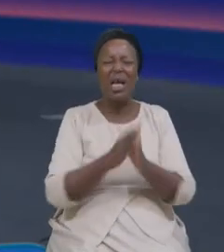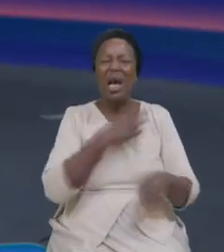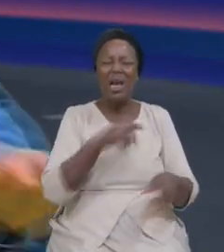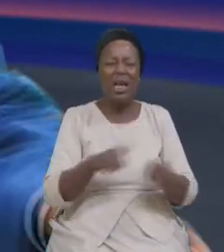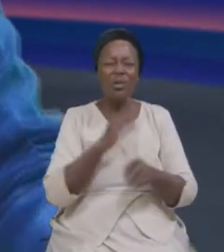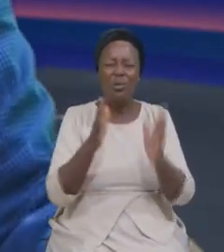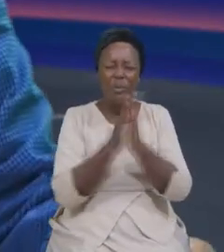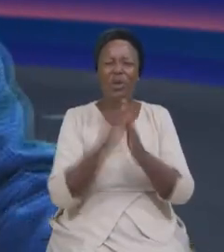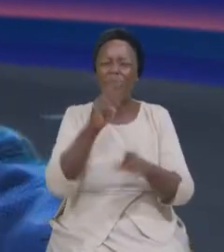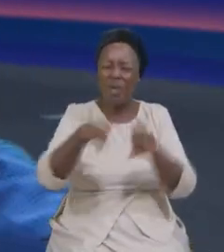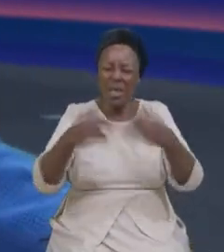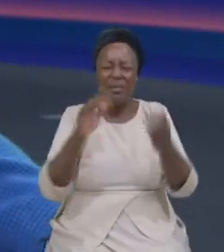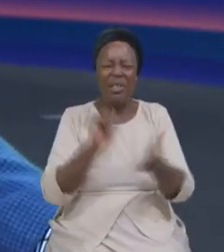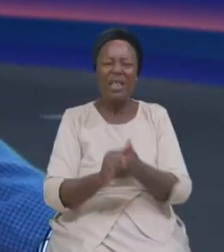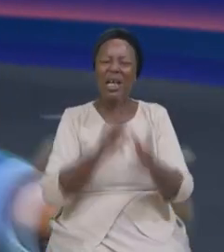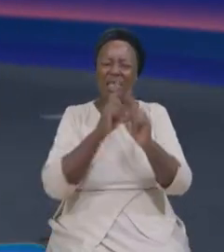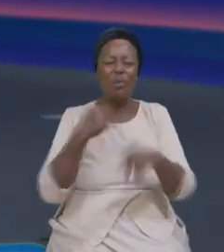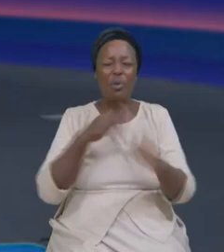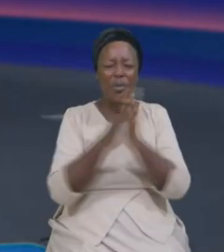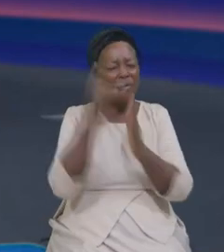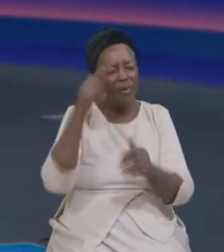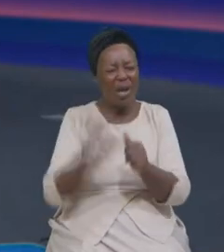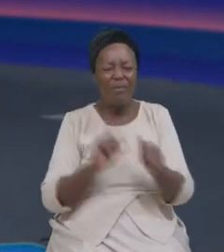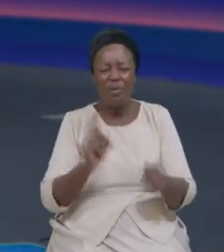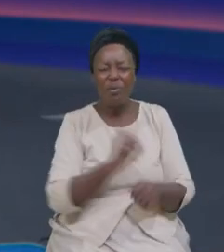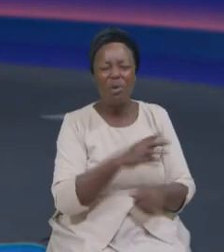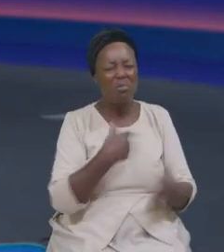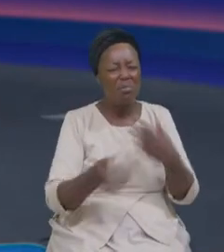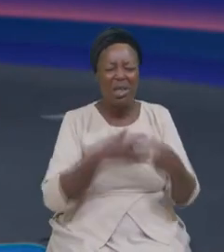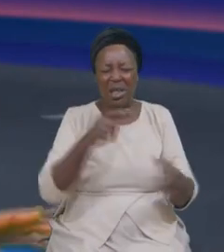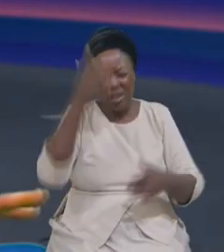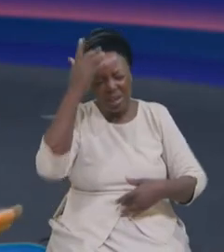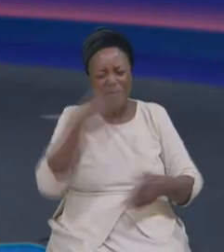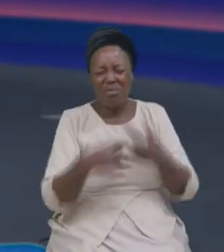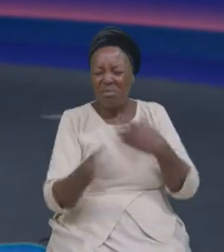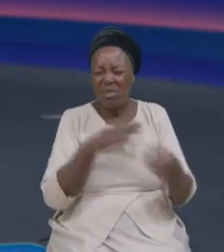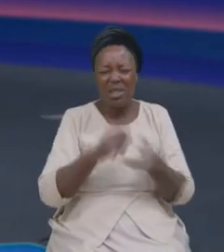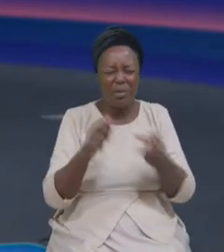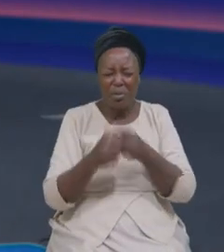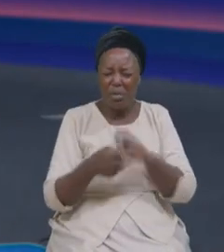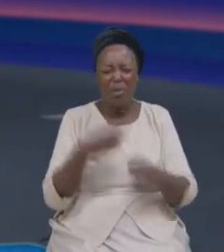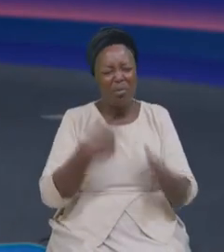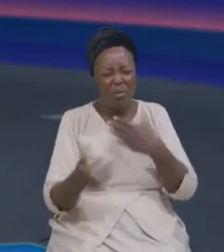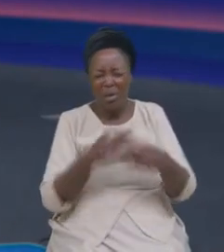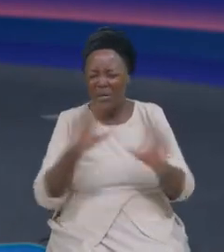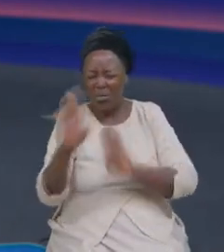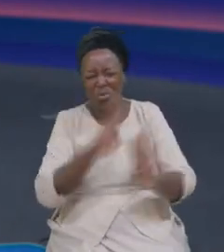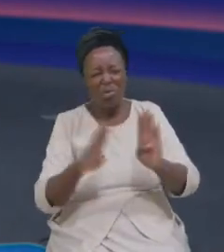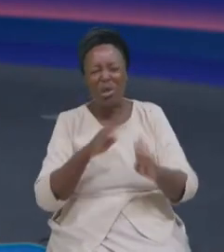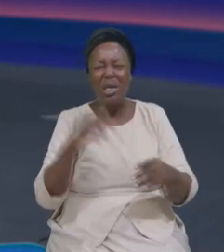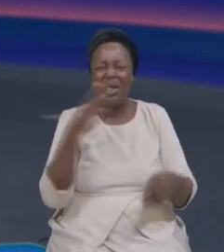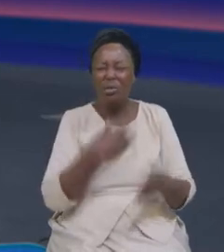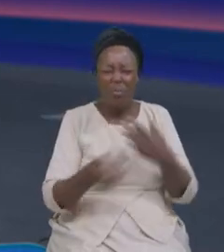the answer. I pray for everyone, whatever disease, whatever sickness, whatever financial constraint,